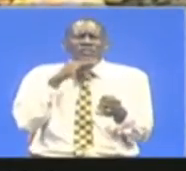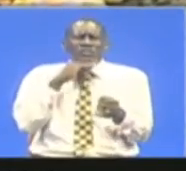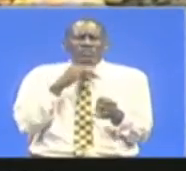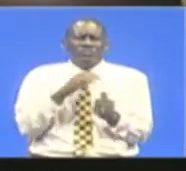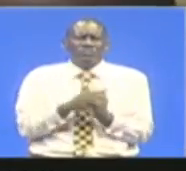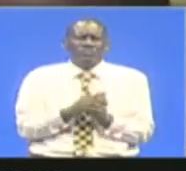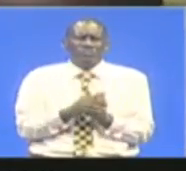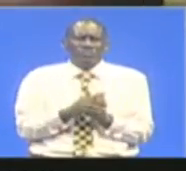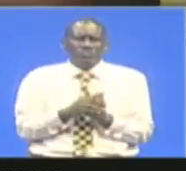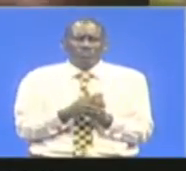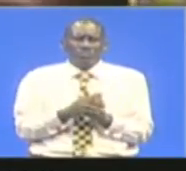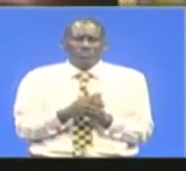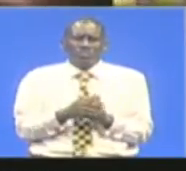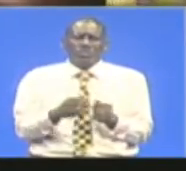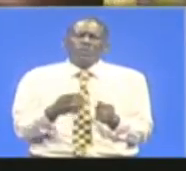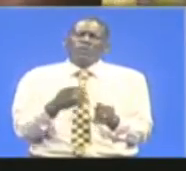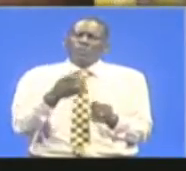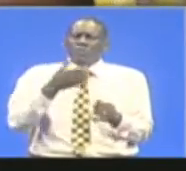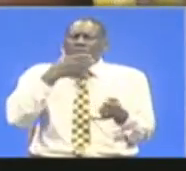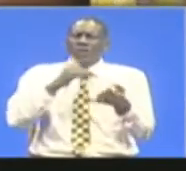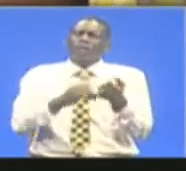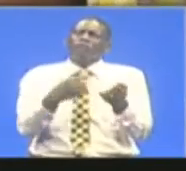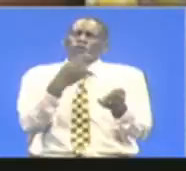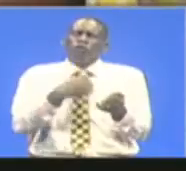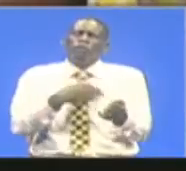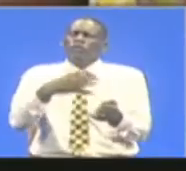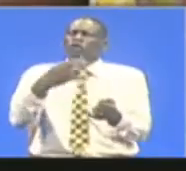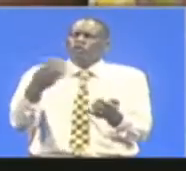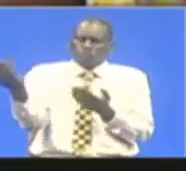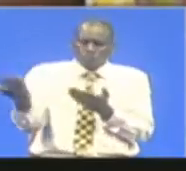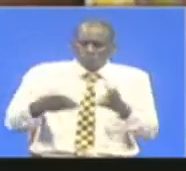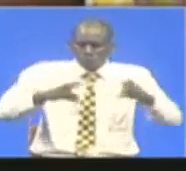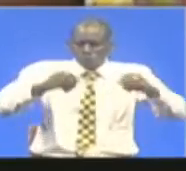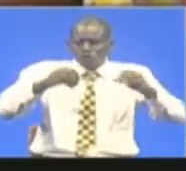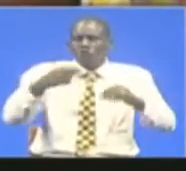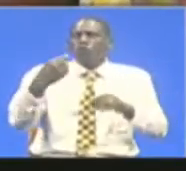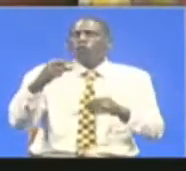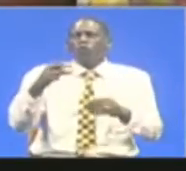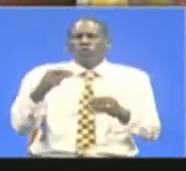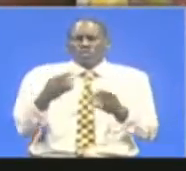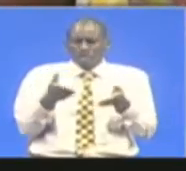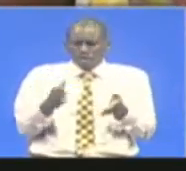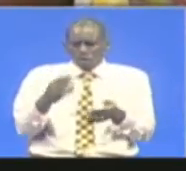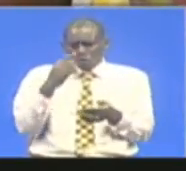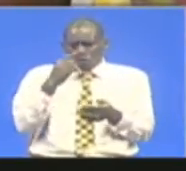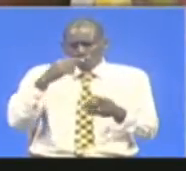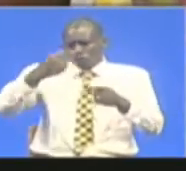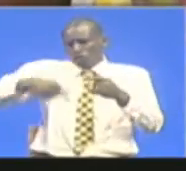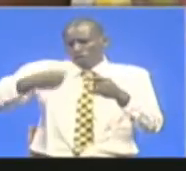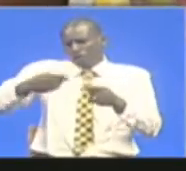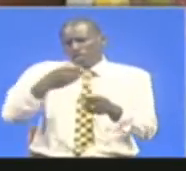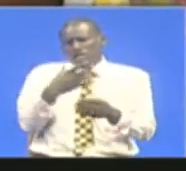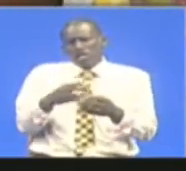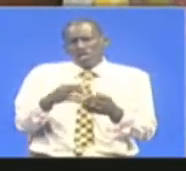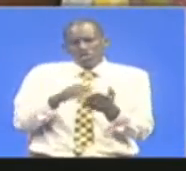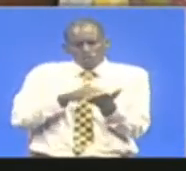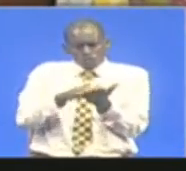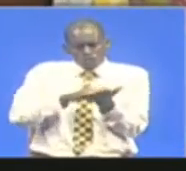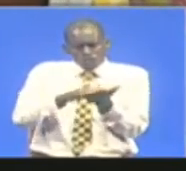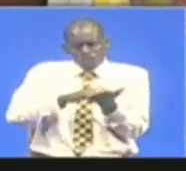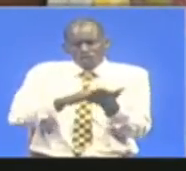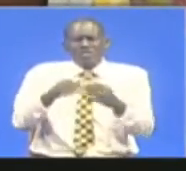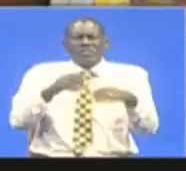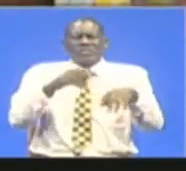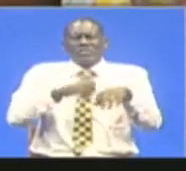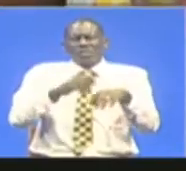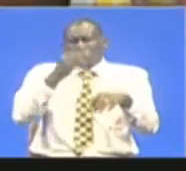painful. Niambia naenda kuleta mchanga hapa nyumbani kule kwa machine. Tusiaga alafu ikifika